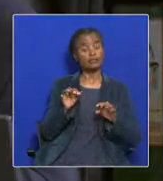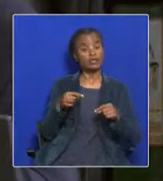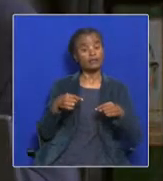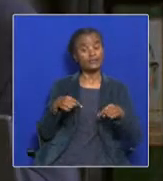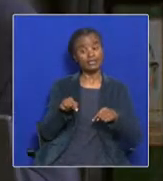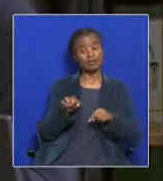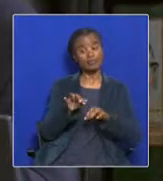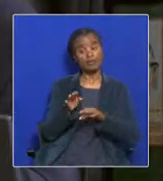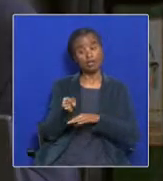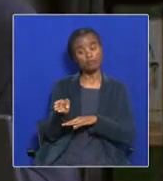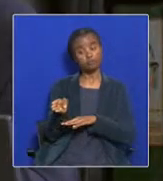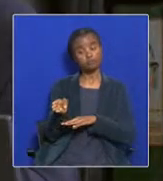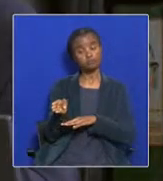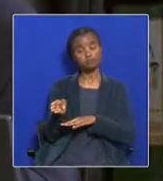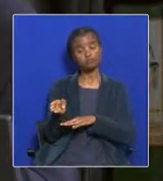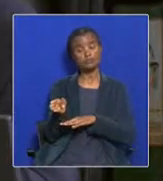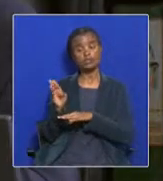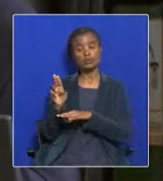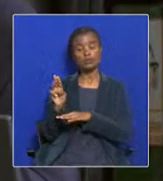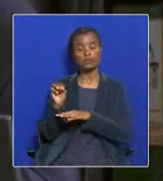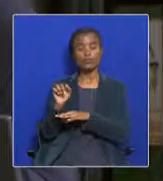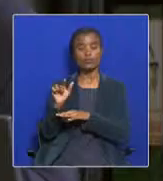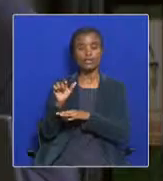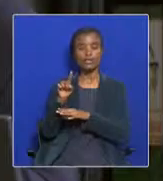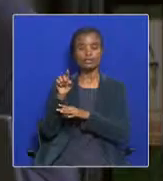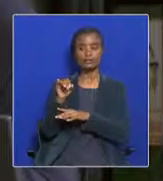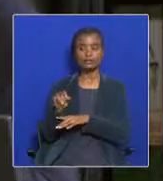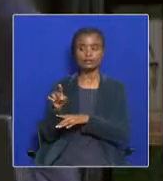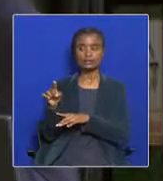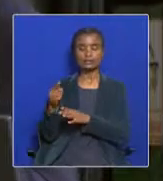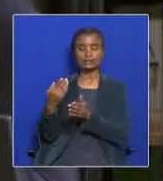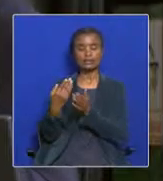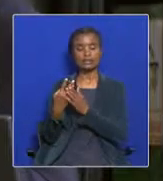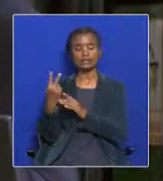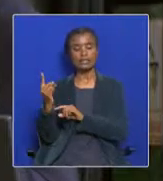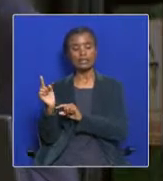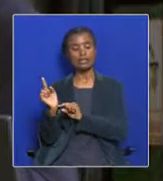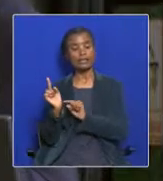might descend on the scene and